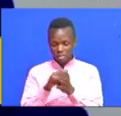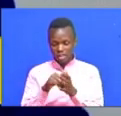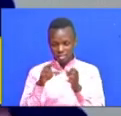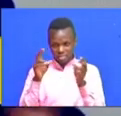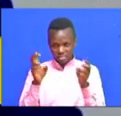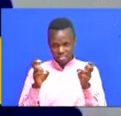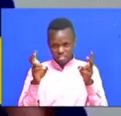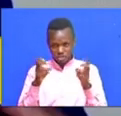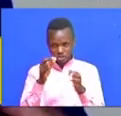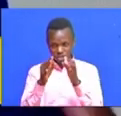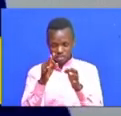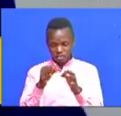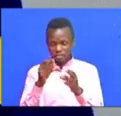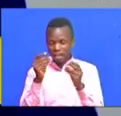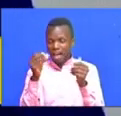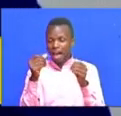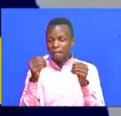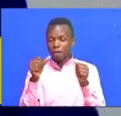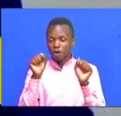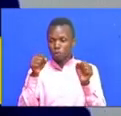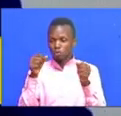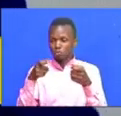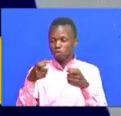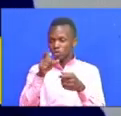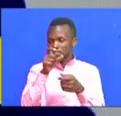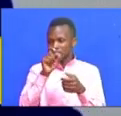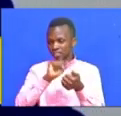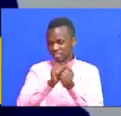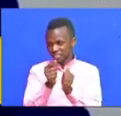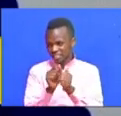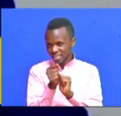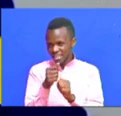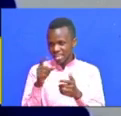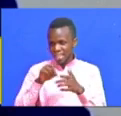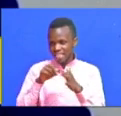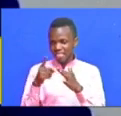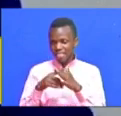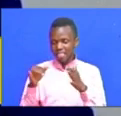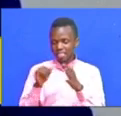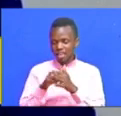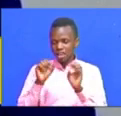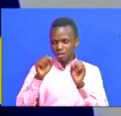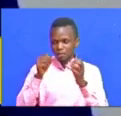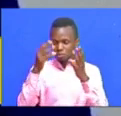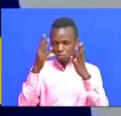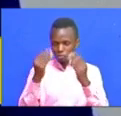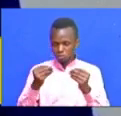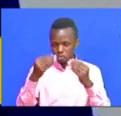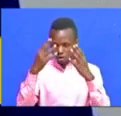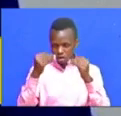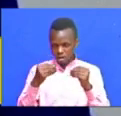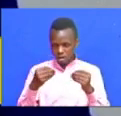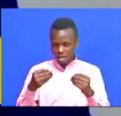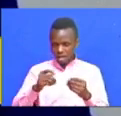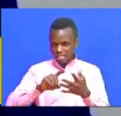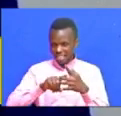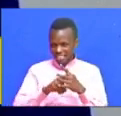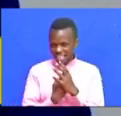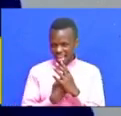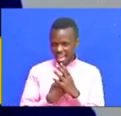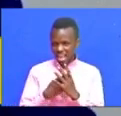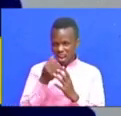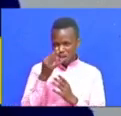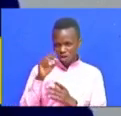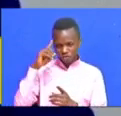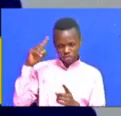And so if the amount could be increased, I think then it will be more affordable. Ideally, the initial aim